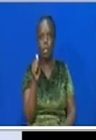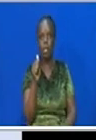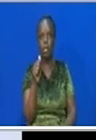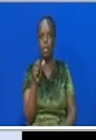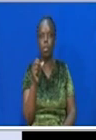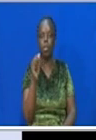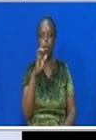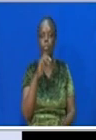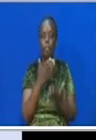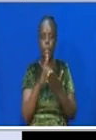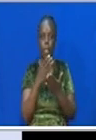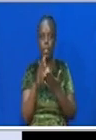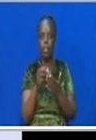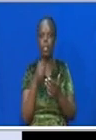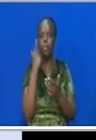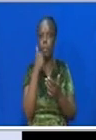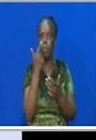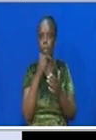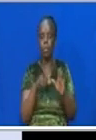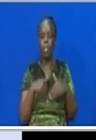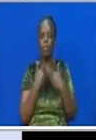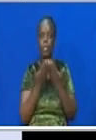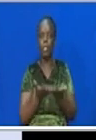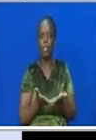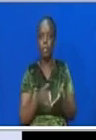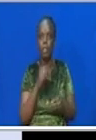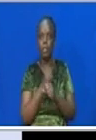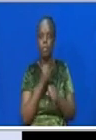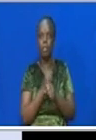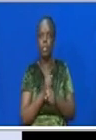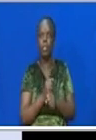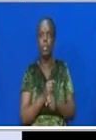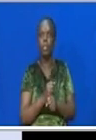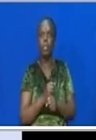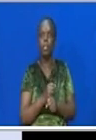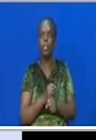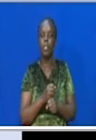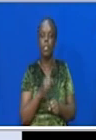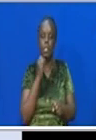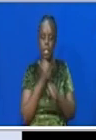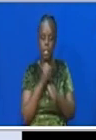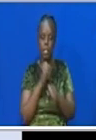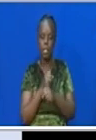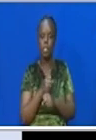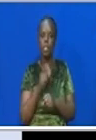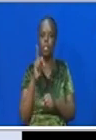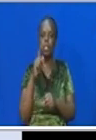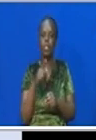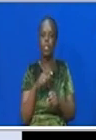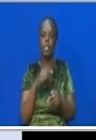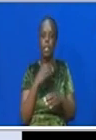organ. We have the mouth. We have been given the function to be digest proteins. Choice